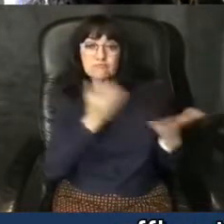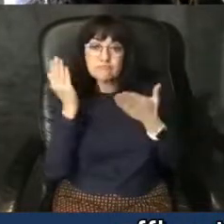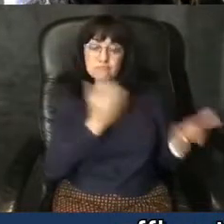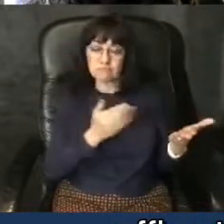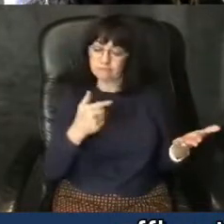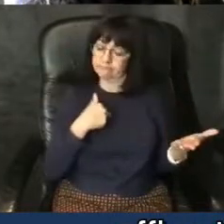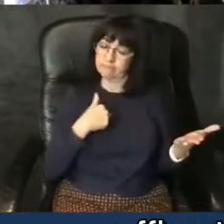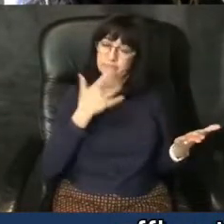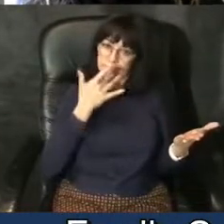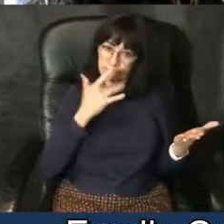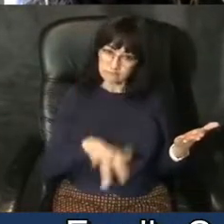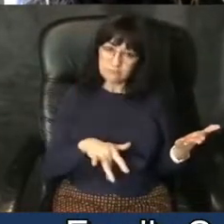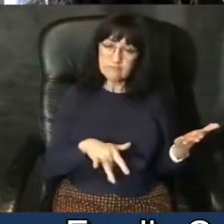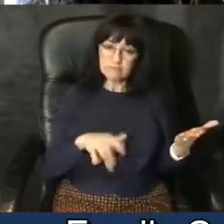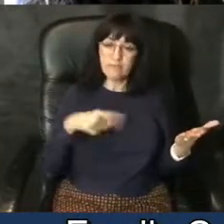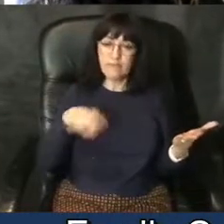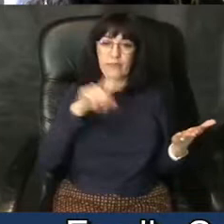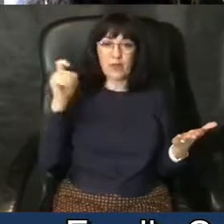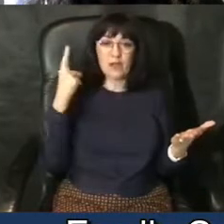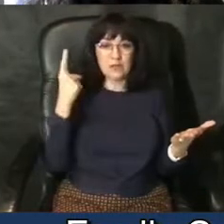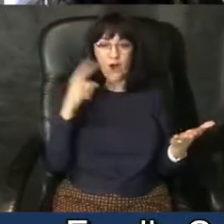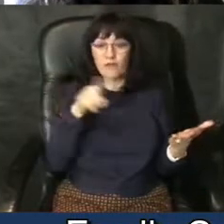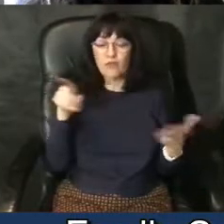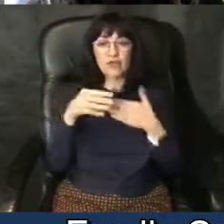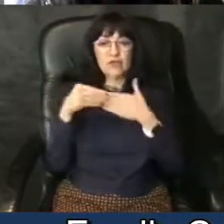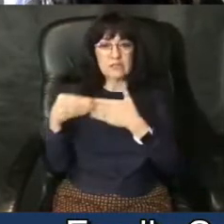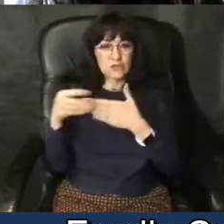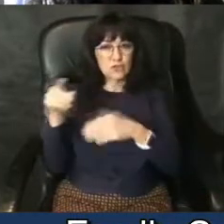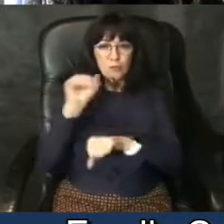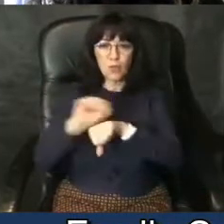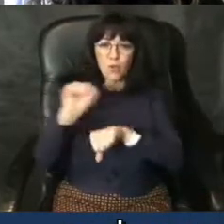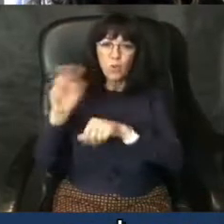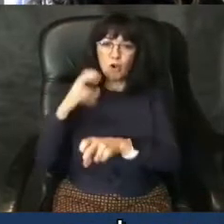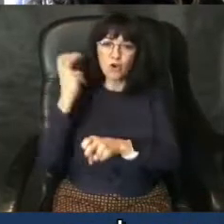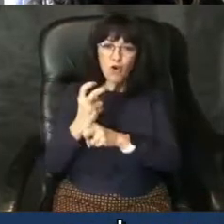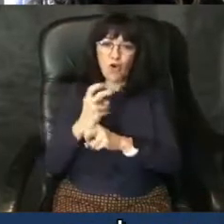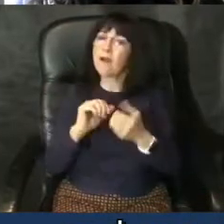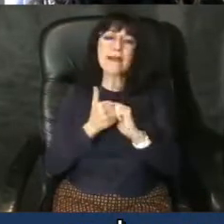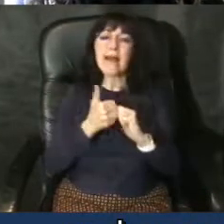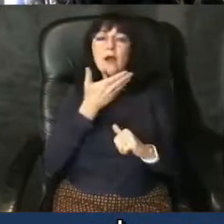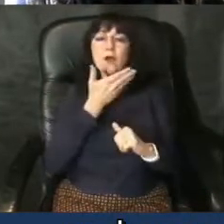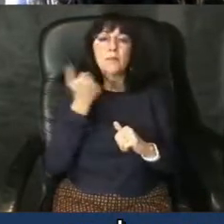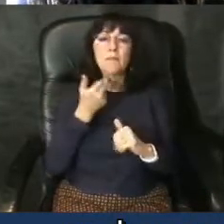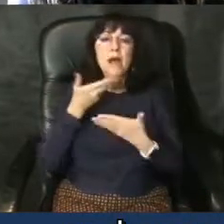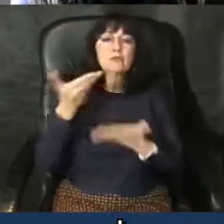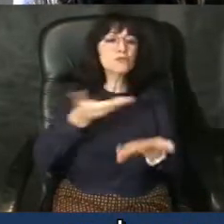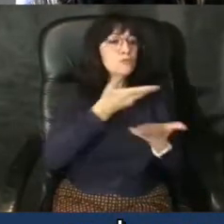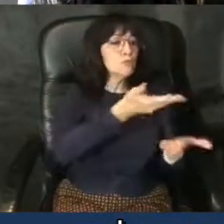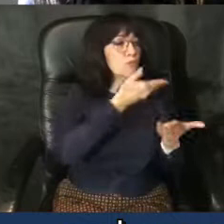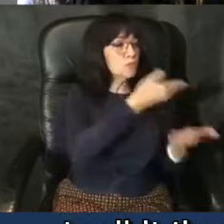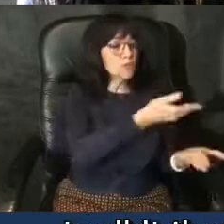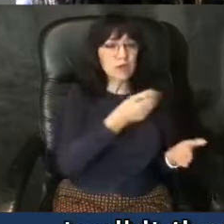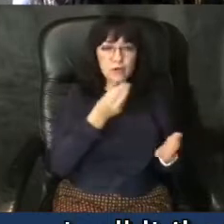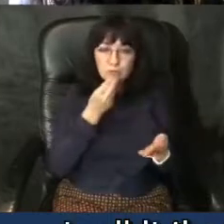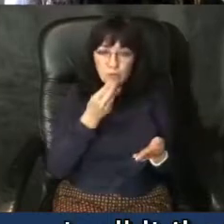many across our family cabinet council, have worked really hard on a strategy. One of ours is through our faith-based community. We have